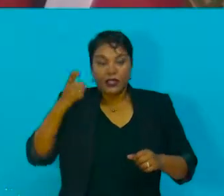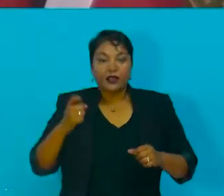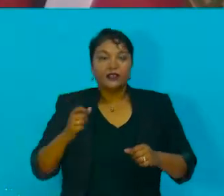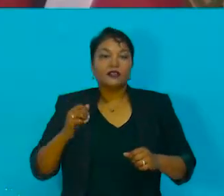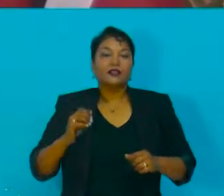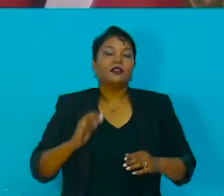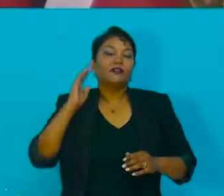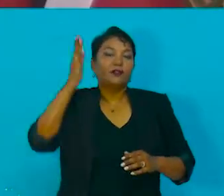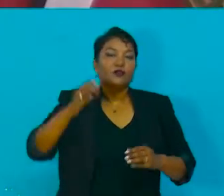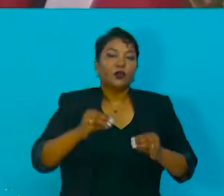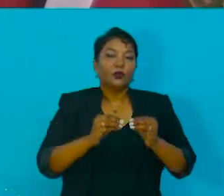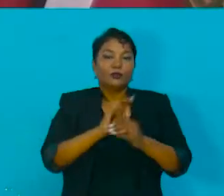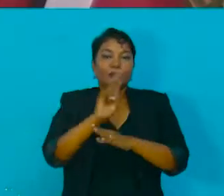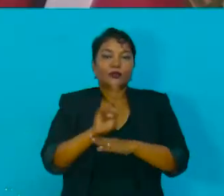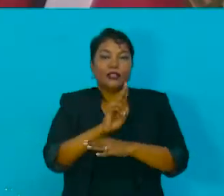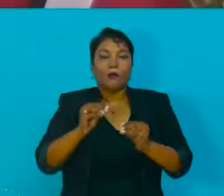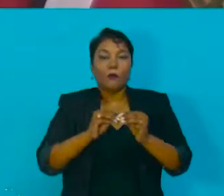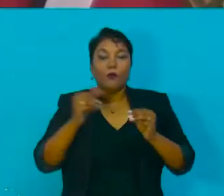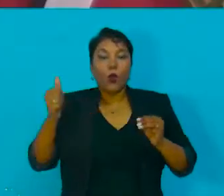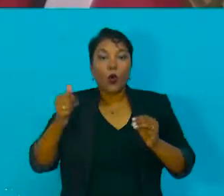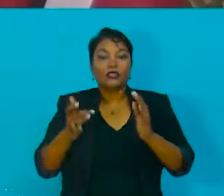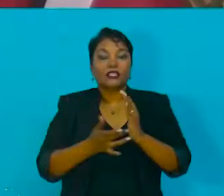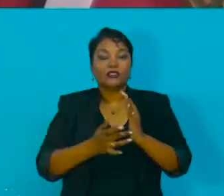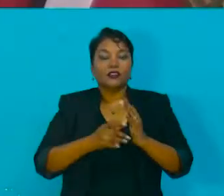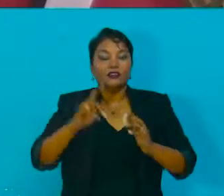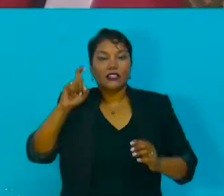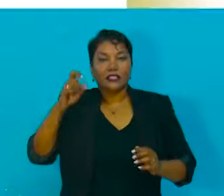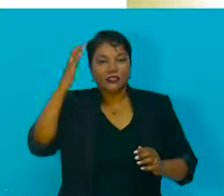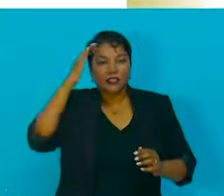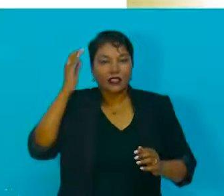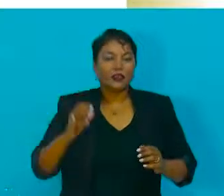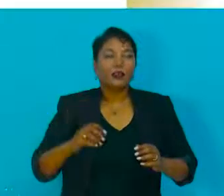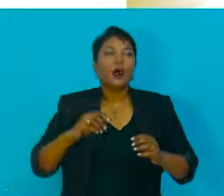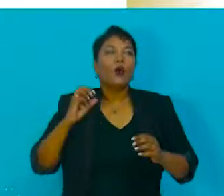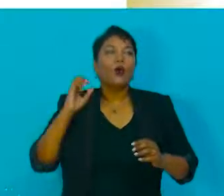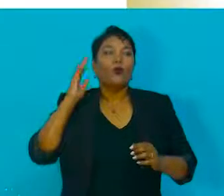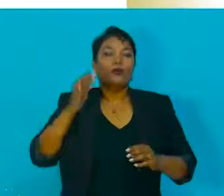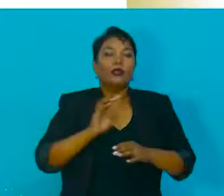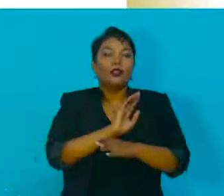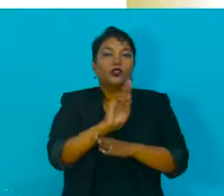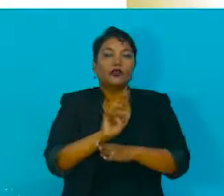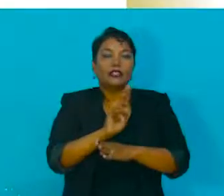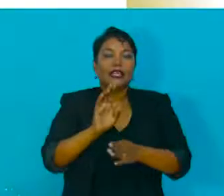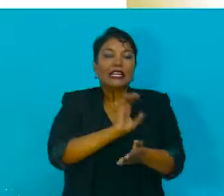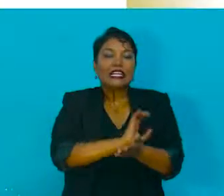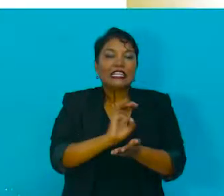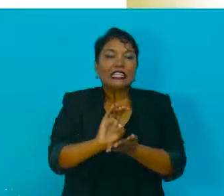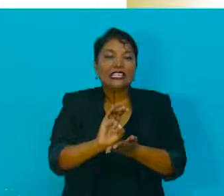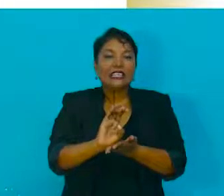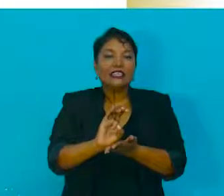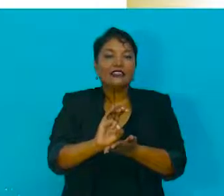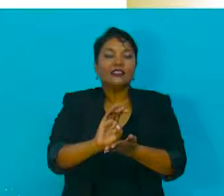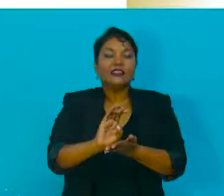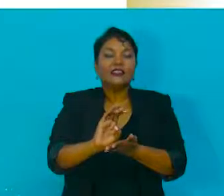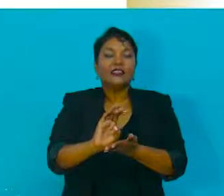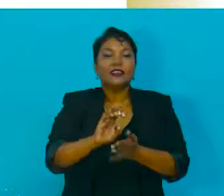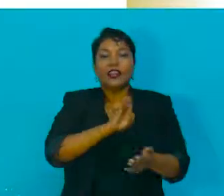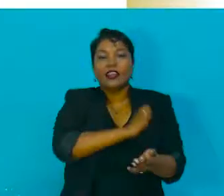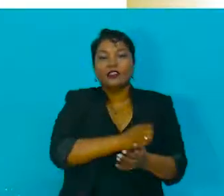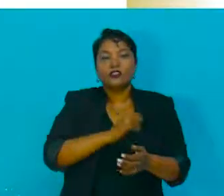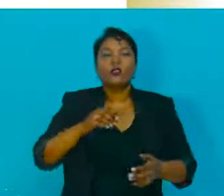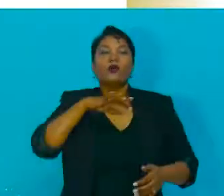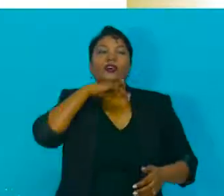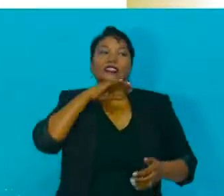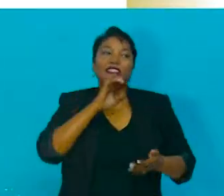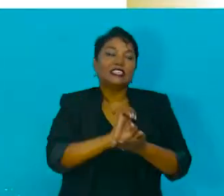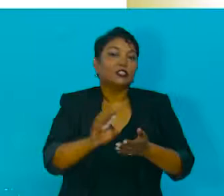grow. So will we grow clean or will we grow dirty? If we look at the broadcasting, and this is the global broadcasting industry, that's